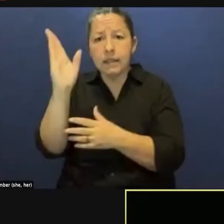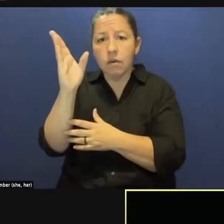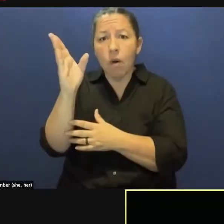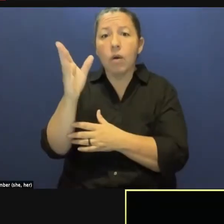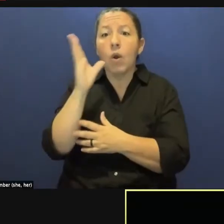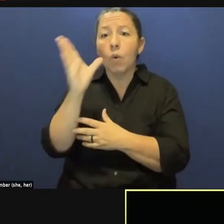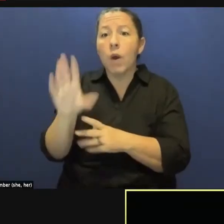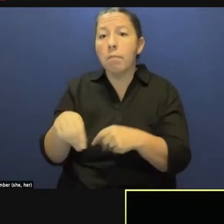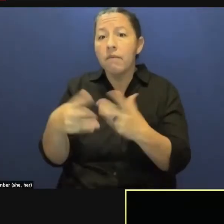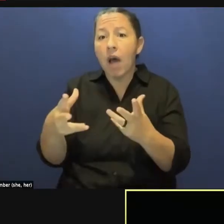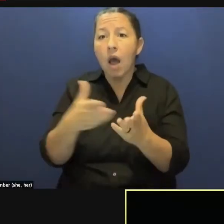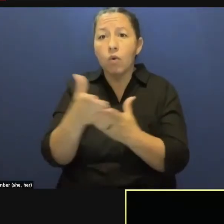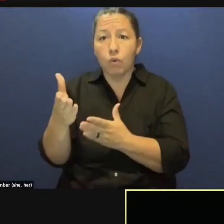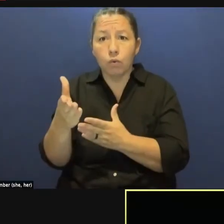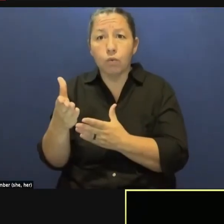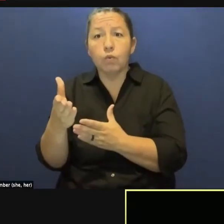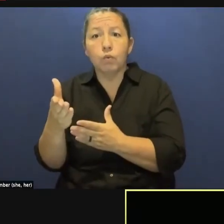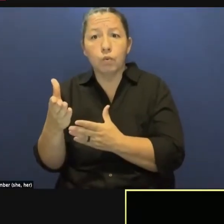given by the